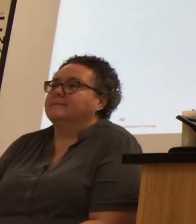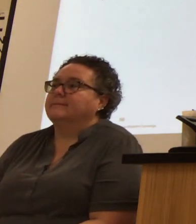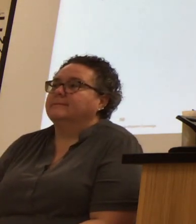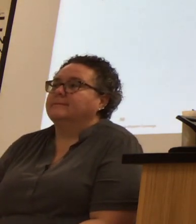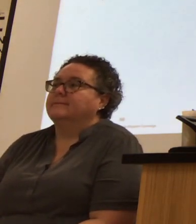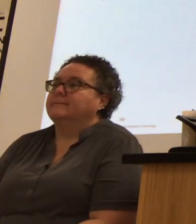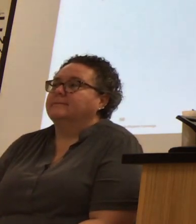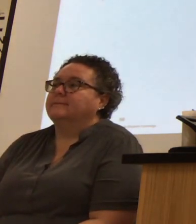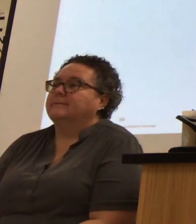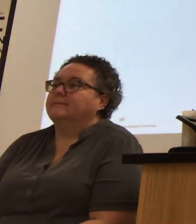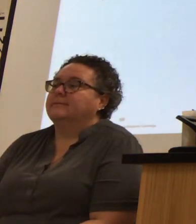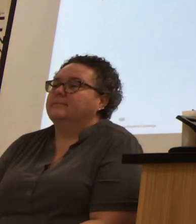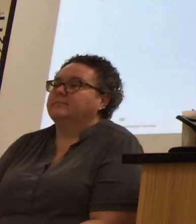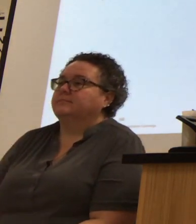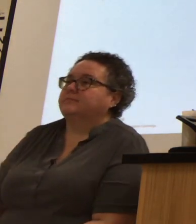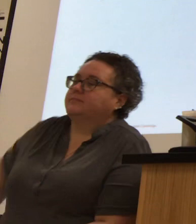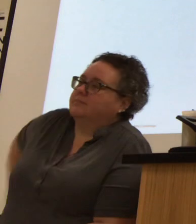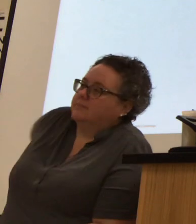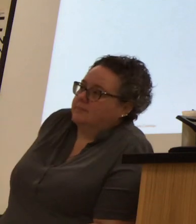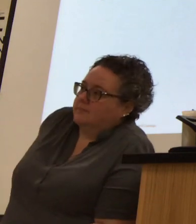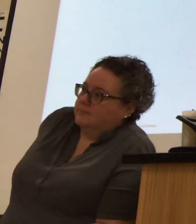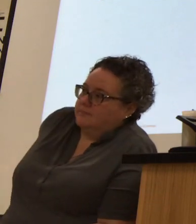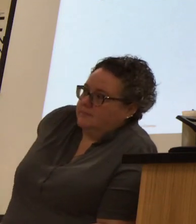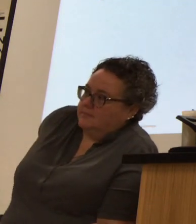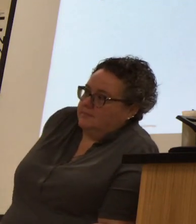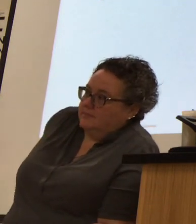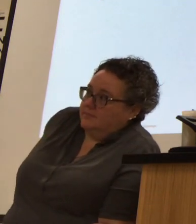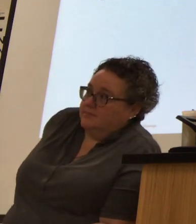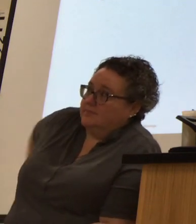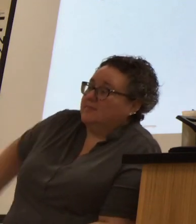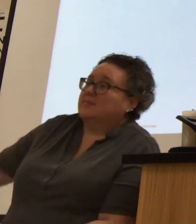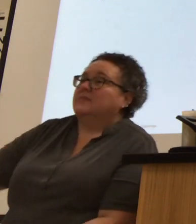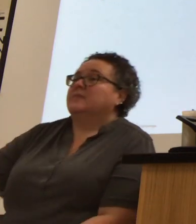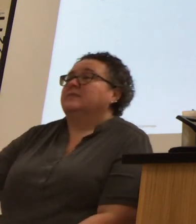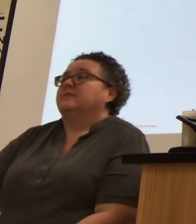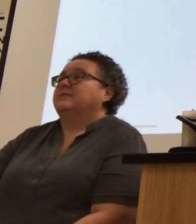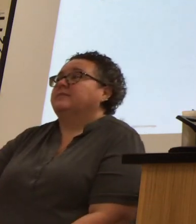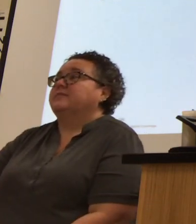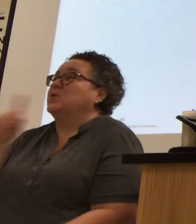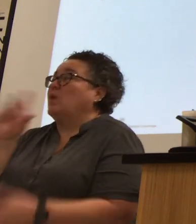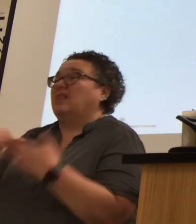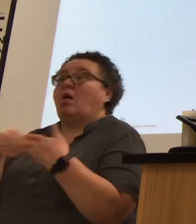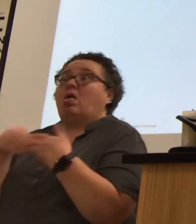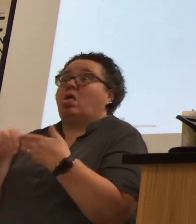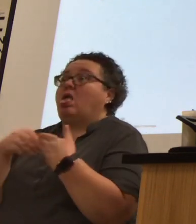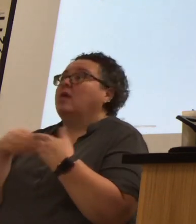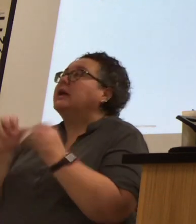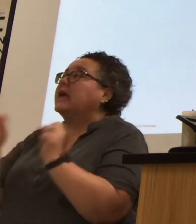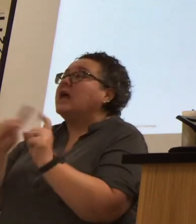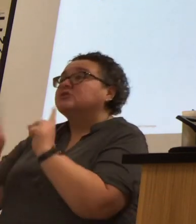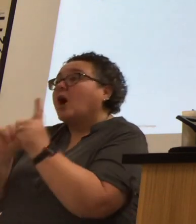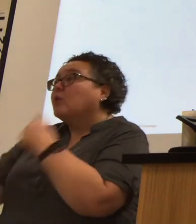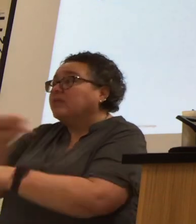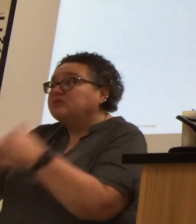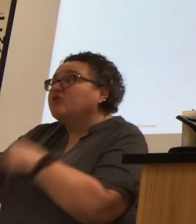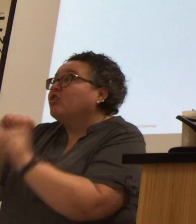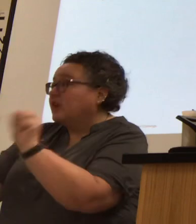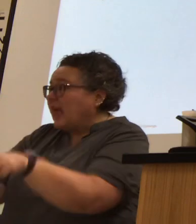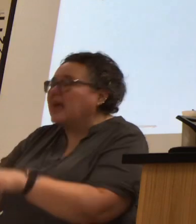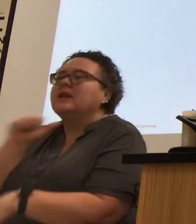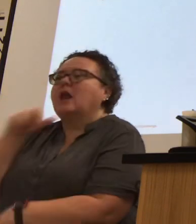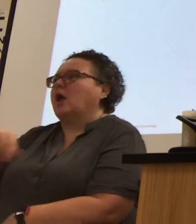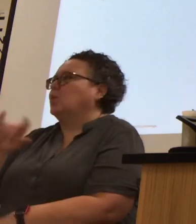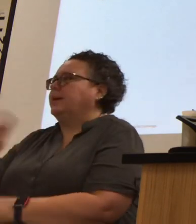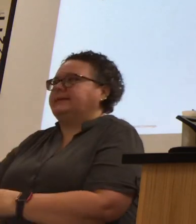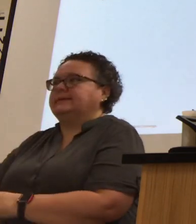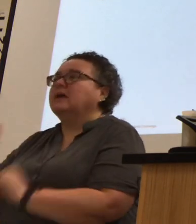So these half sheet questions, it's really loose. It's not a quiz. You can talk to each other or just go solo, whatever you want to do. But put your name first,